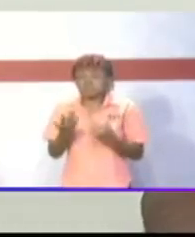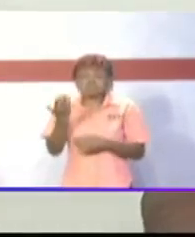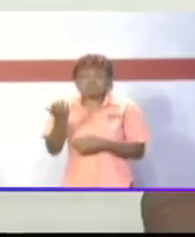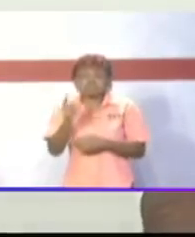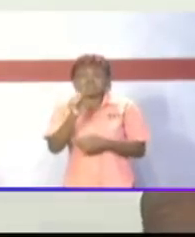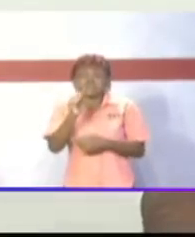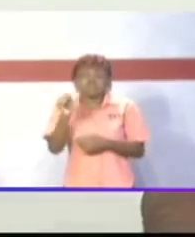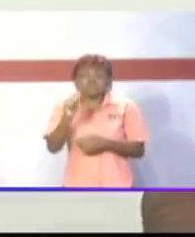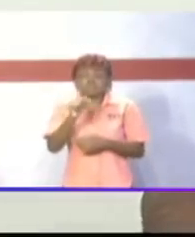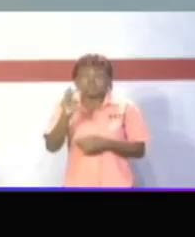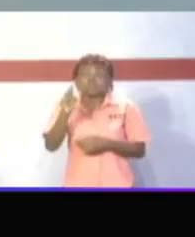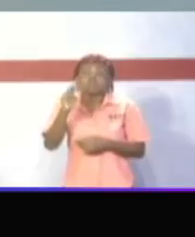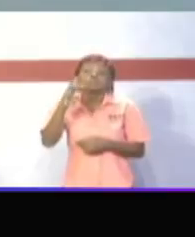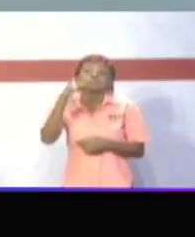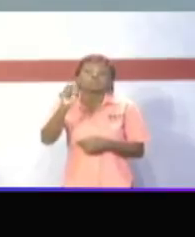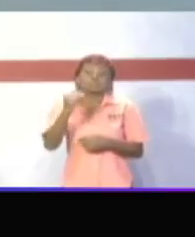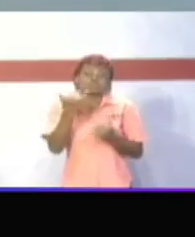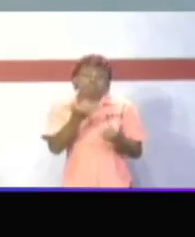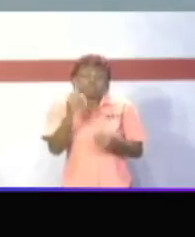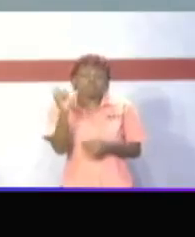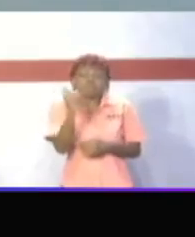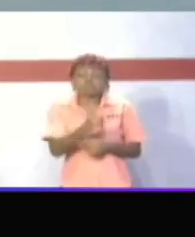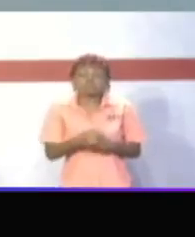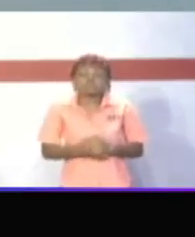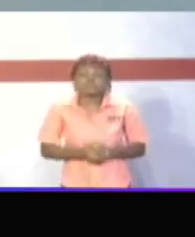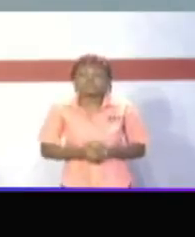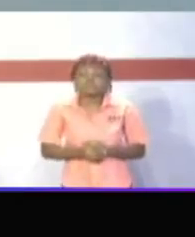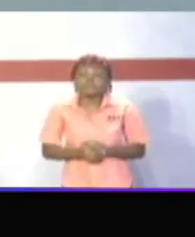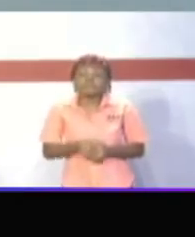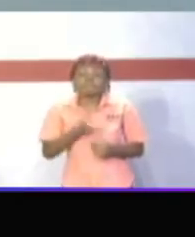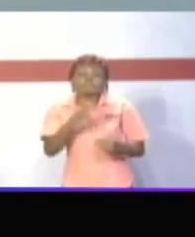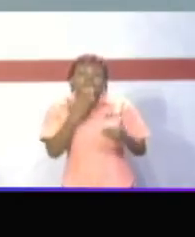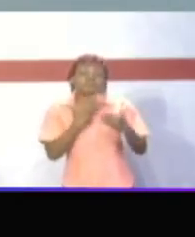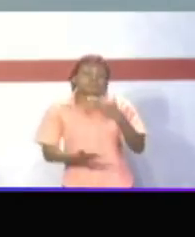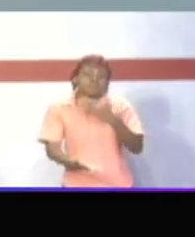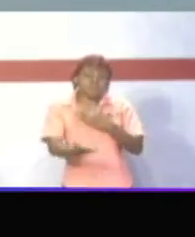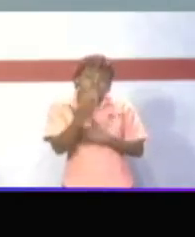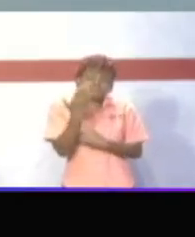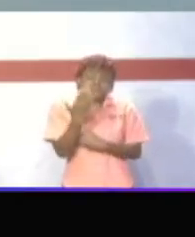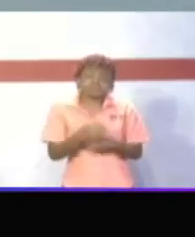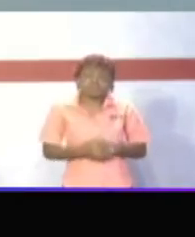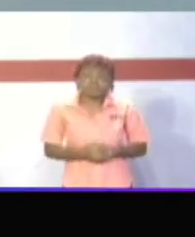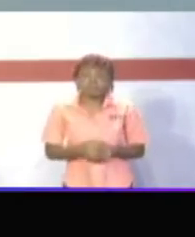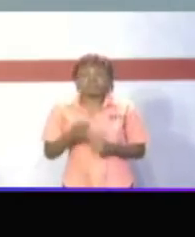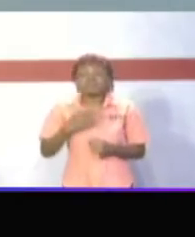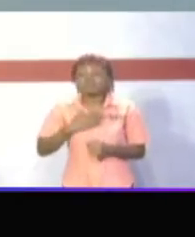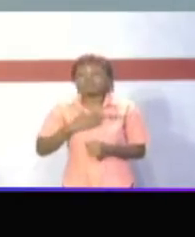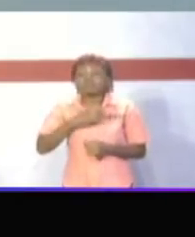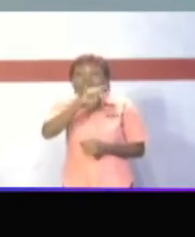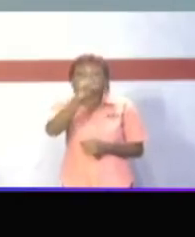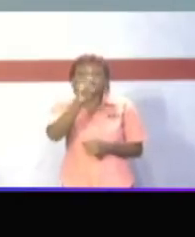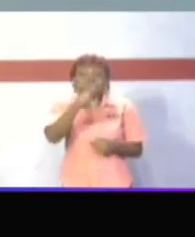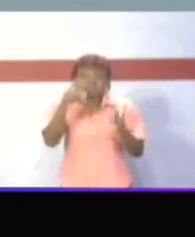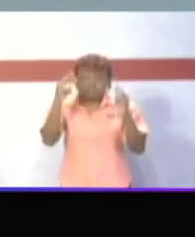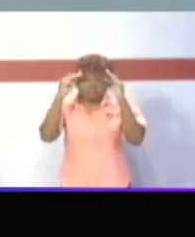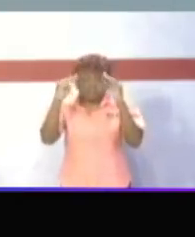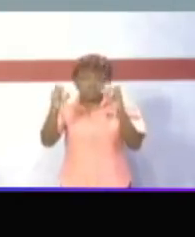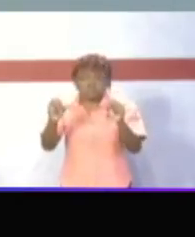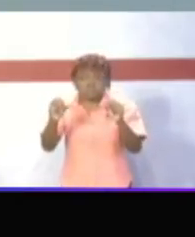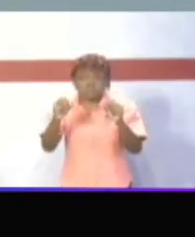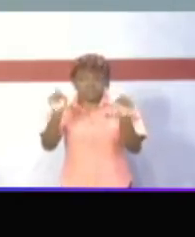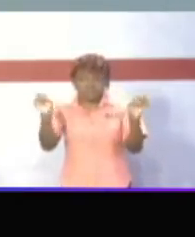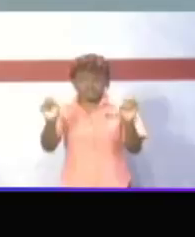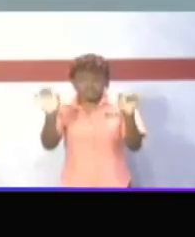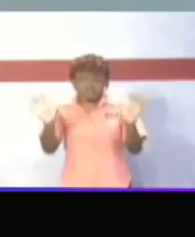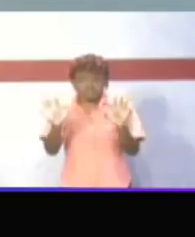Good morning, everyone. Kimberly D'Souza, TTT News. My question is for Minister. Minister, over the weekend, I saw an article from